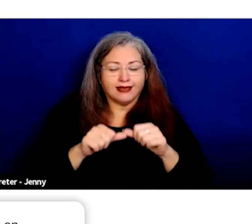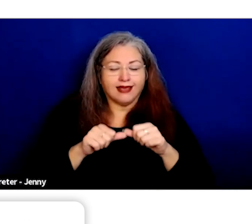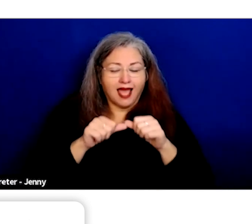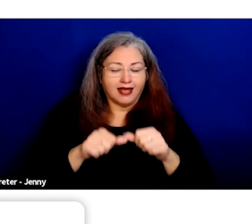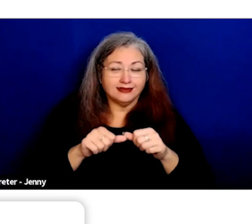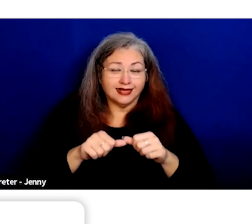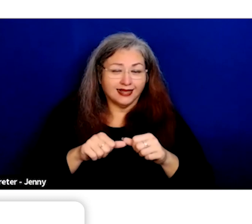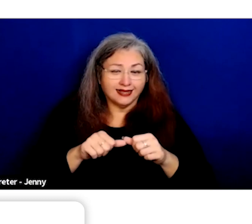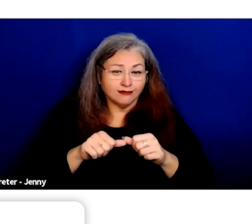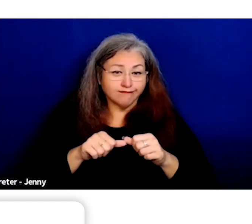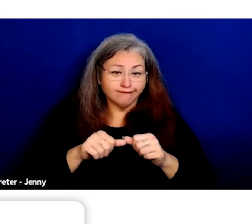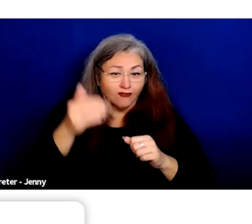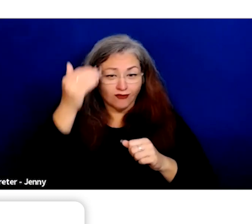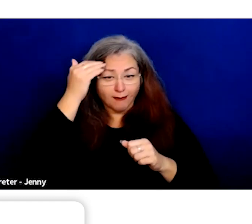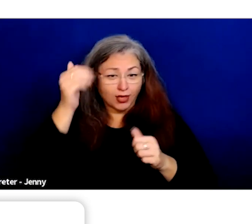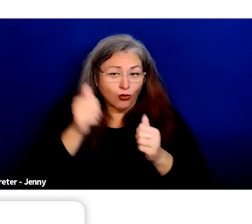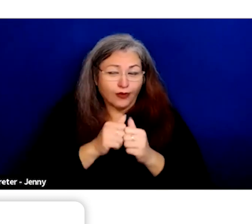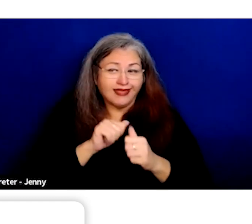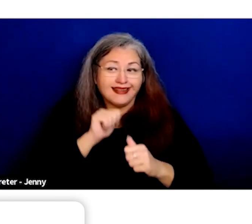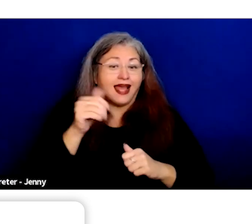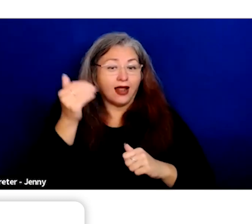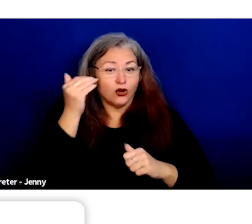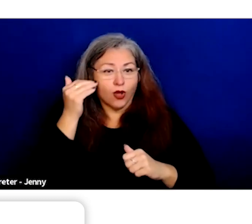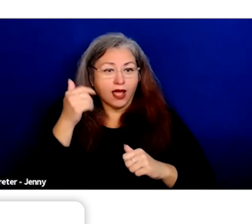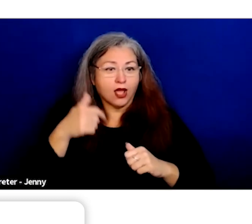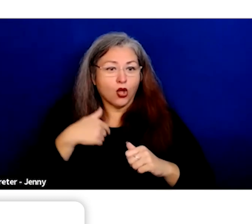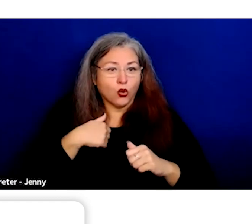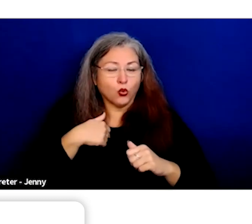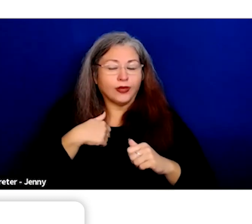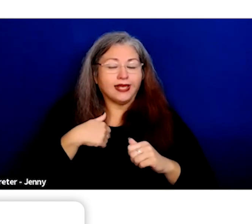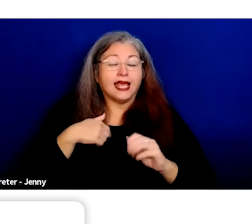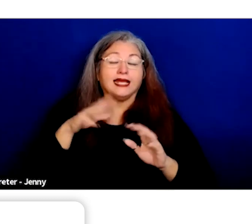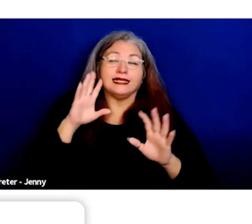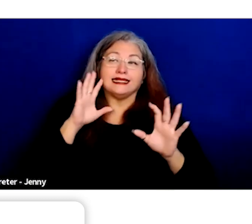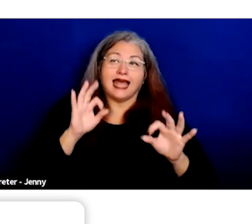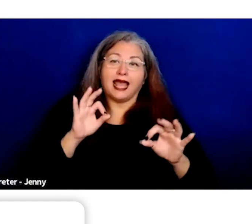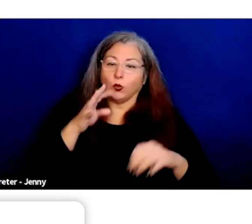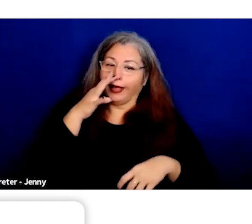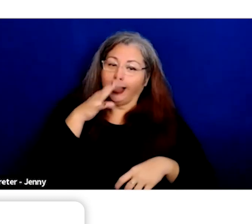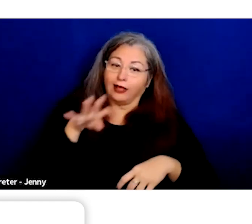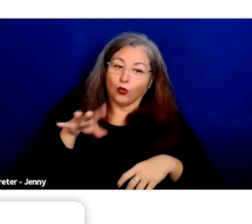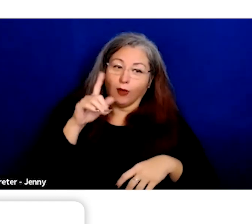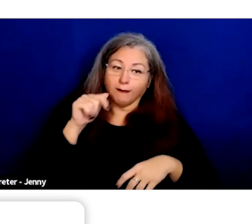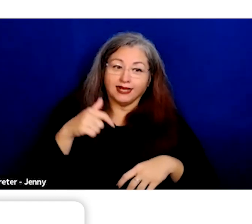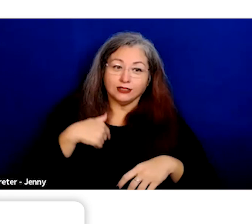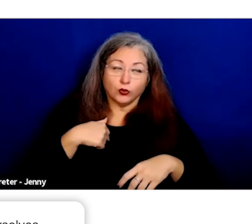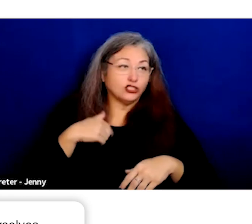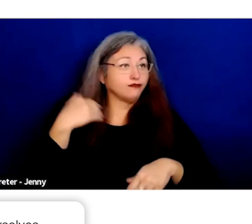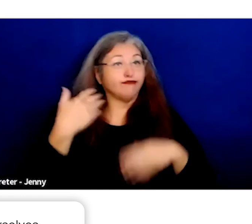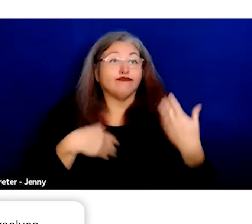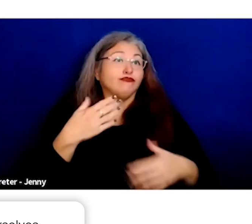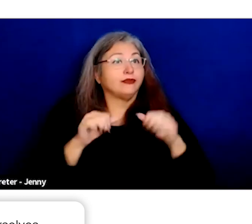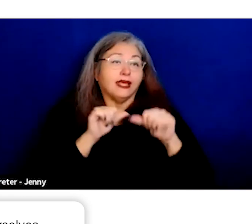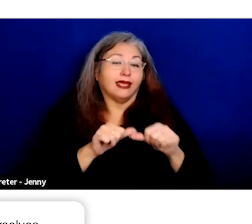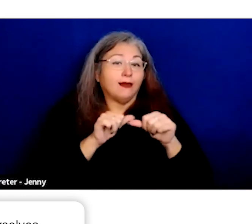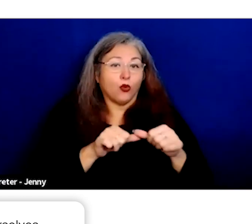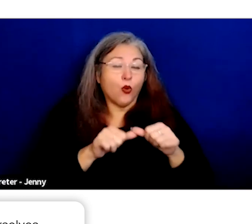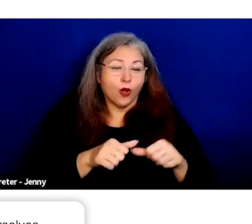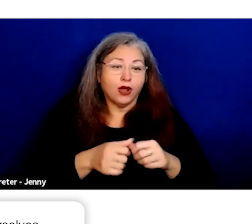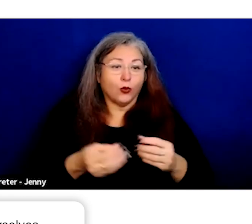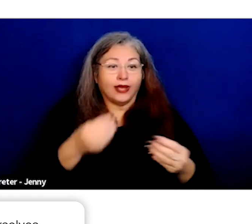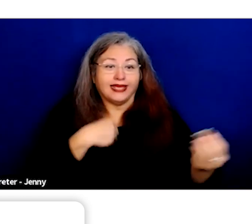unknowingness that we choose to ignore or have chosen to ignore because we keep fucking going. We keep giving